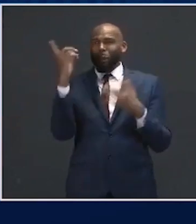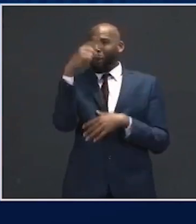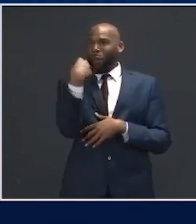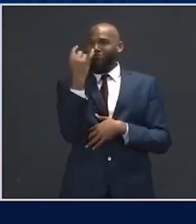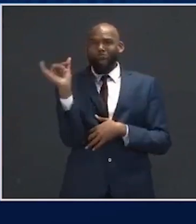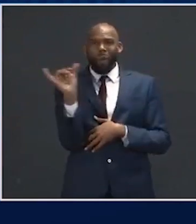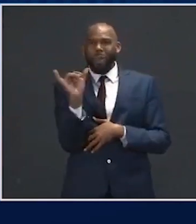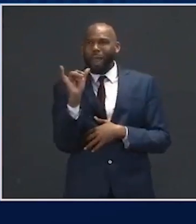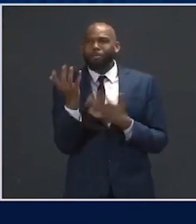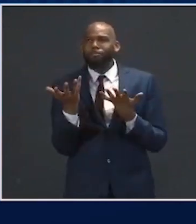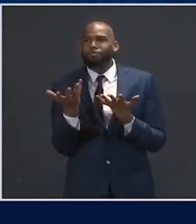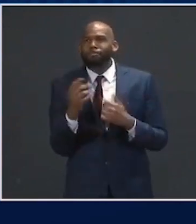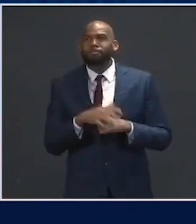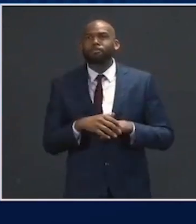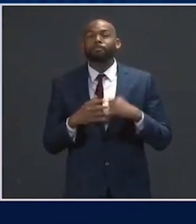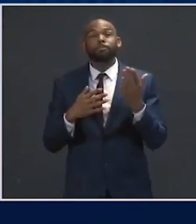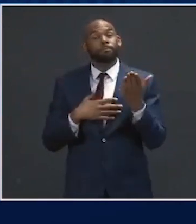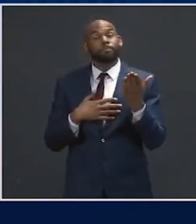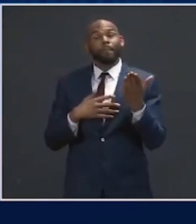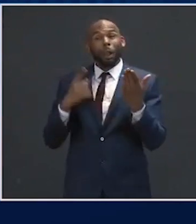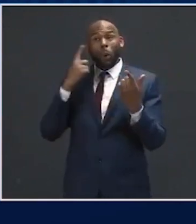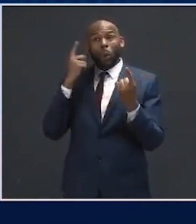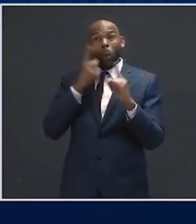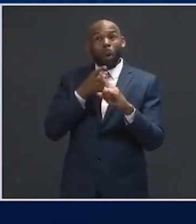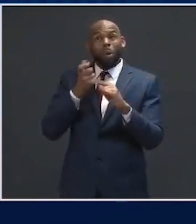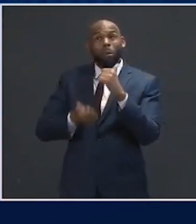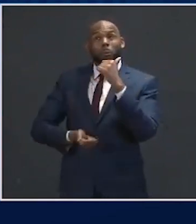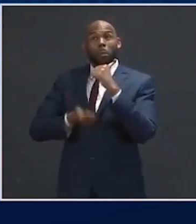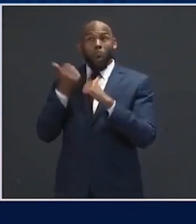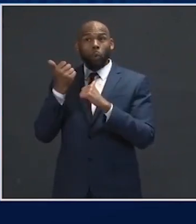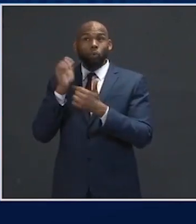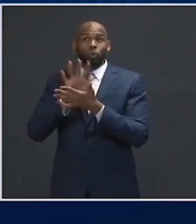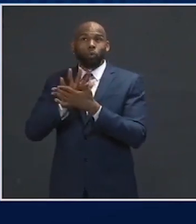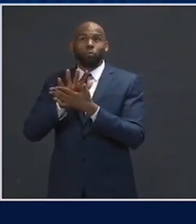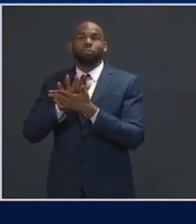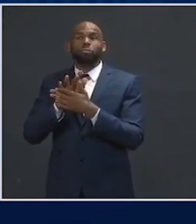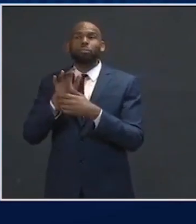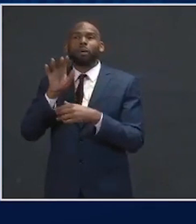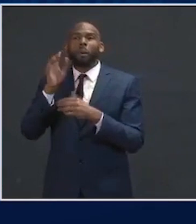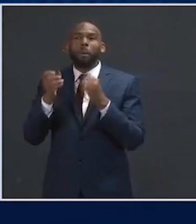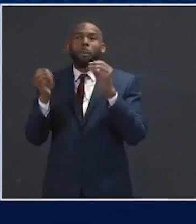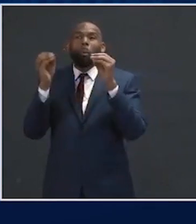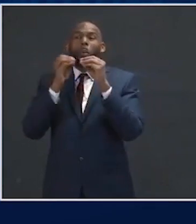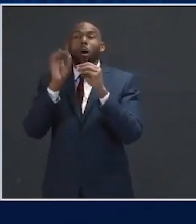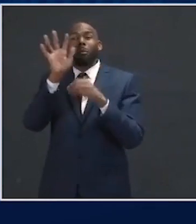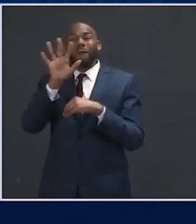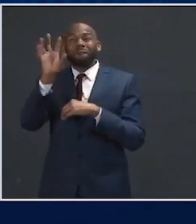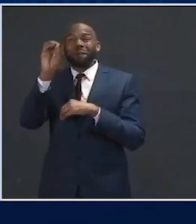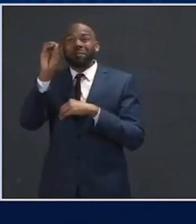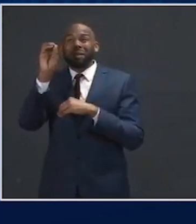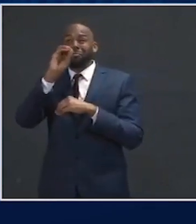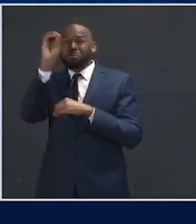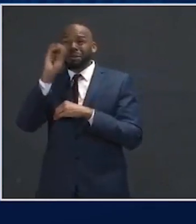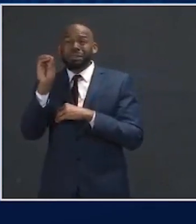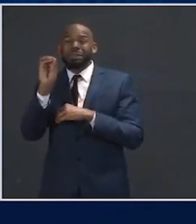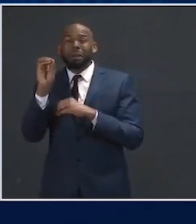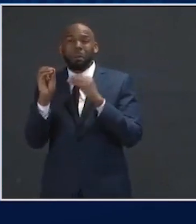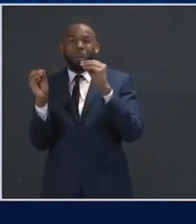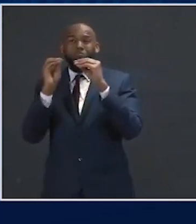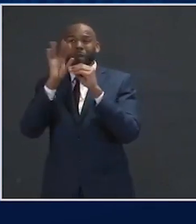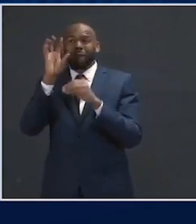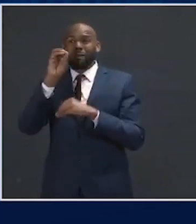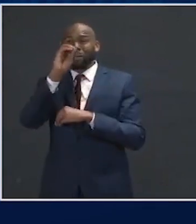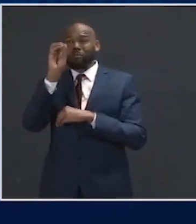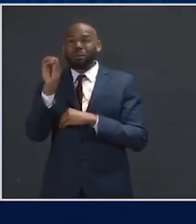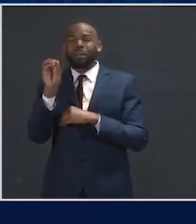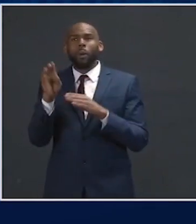is to have the majority of schools, so more than 50%, open by day 100 of his